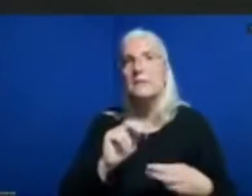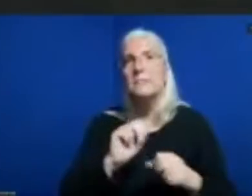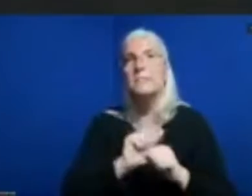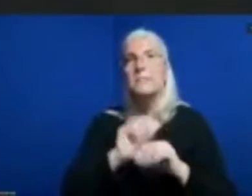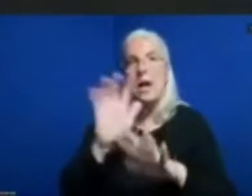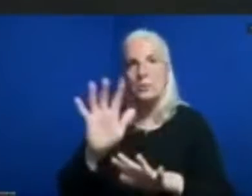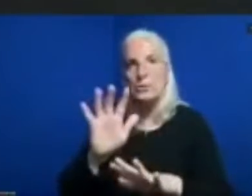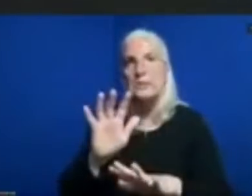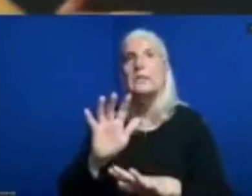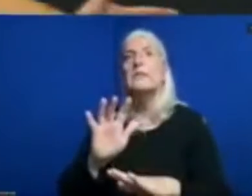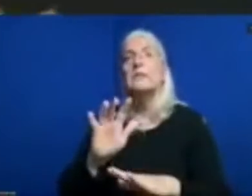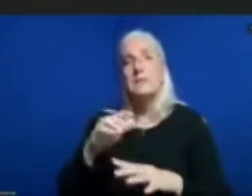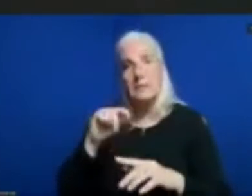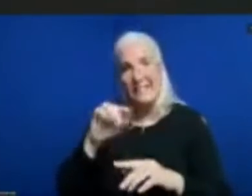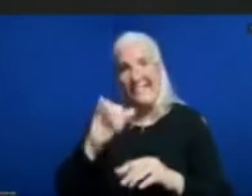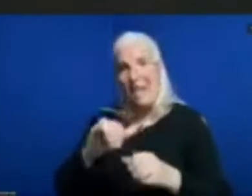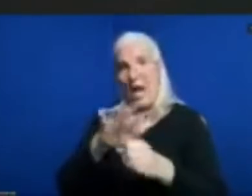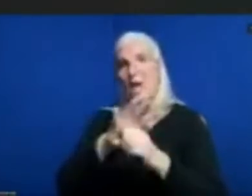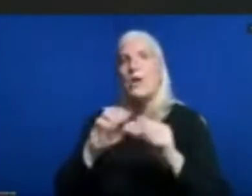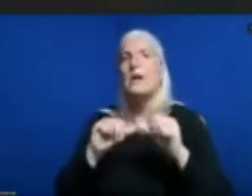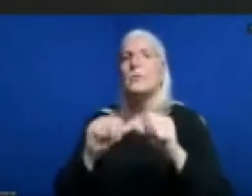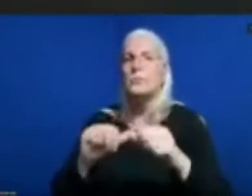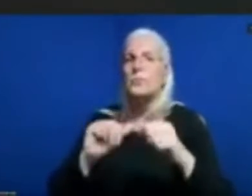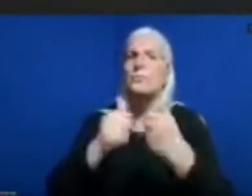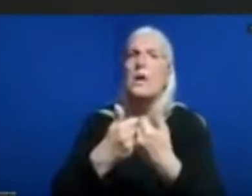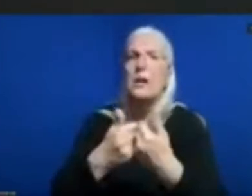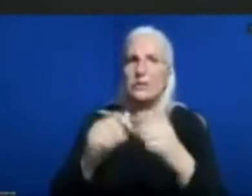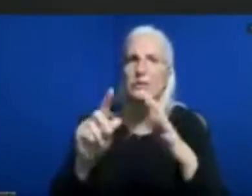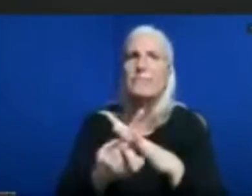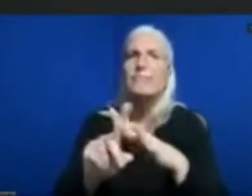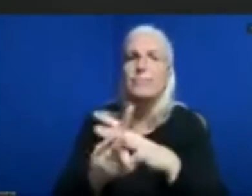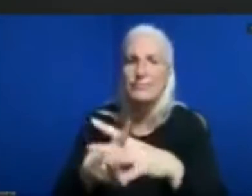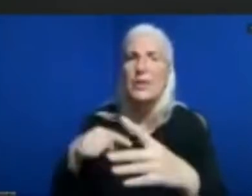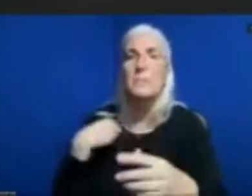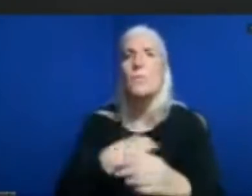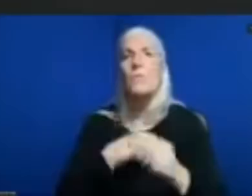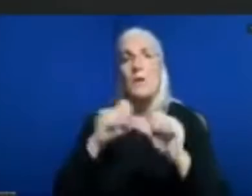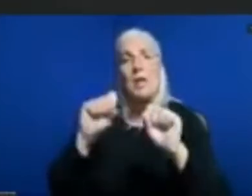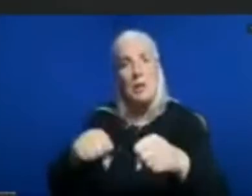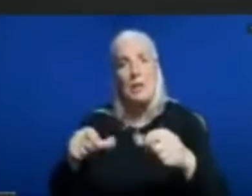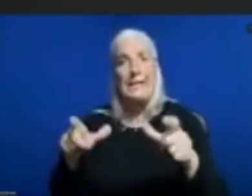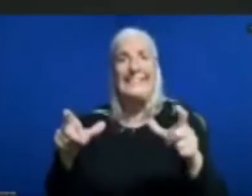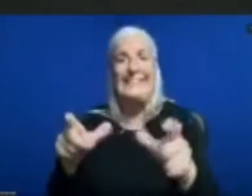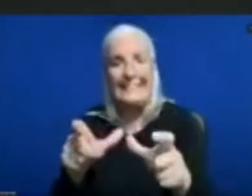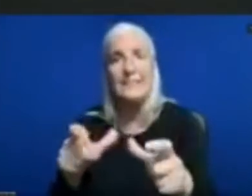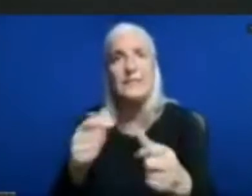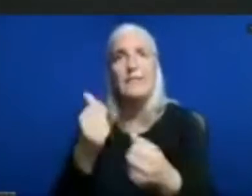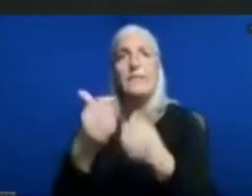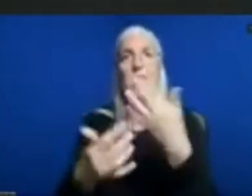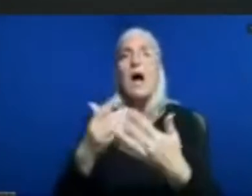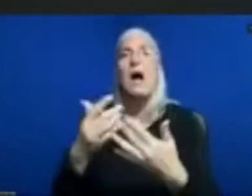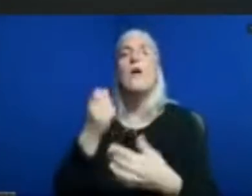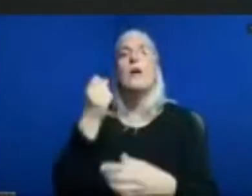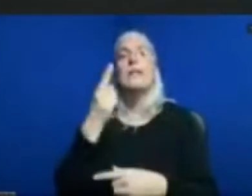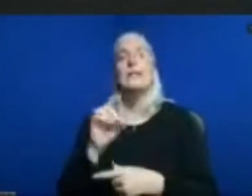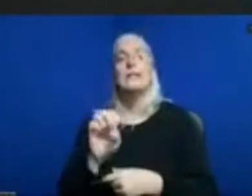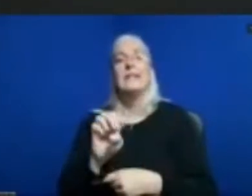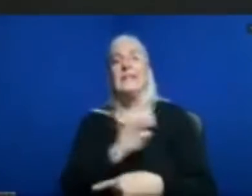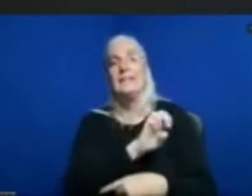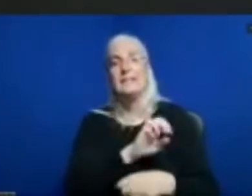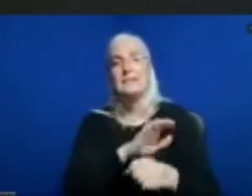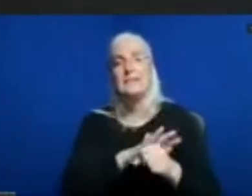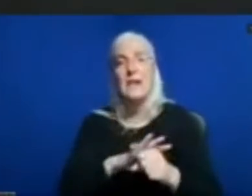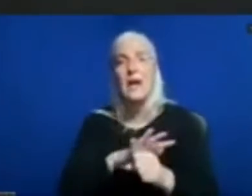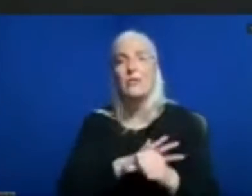Westwood. Moving to the eastern side of the fire, that area, as you may recall 2 nights ago when